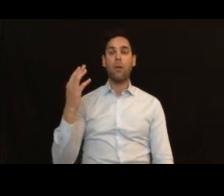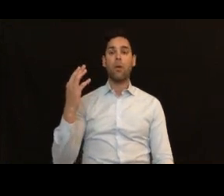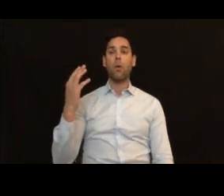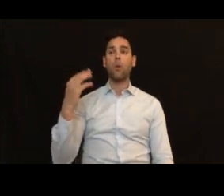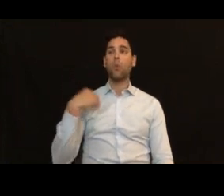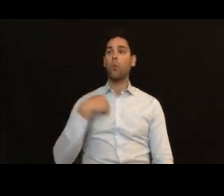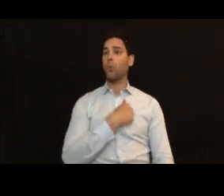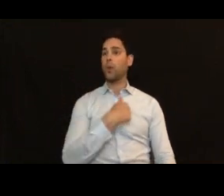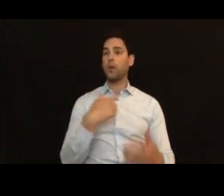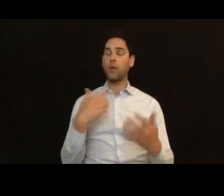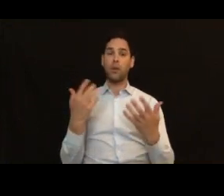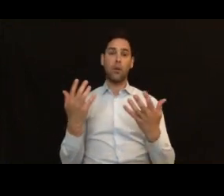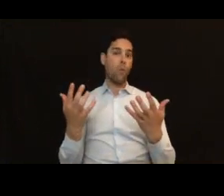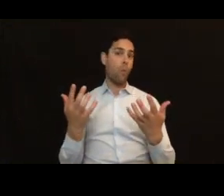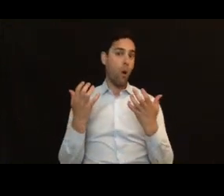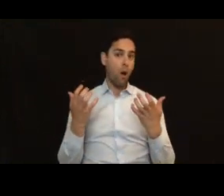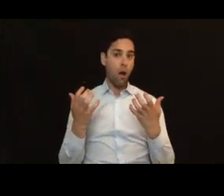want